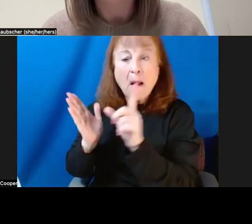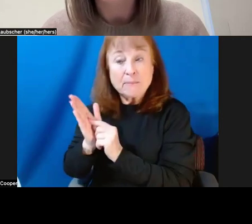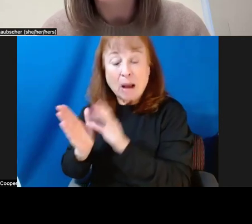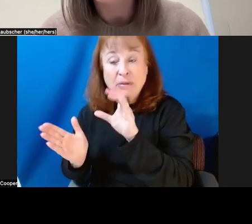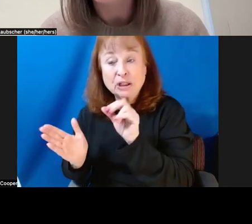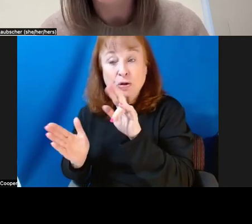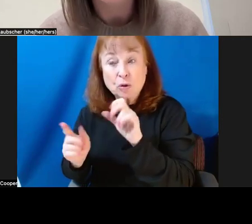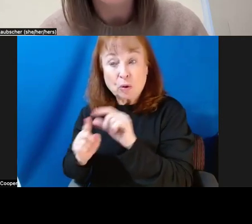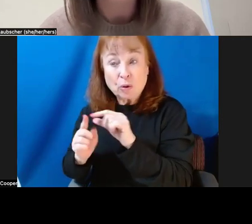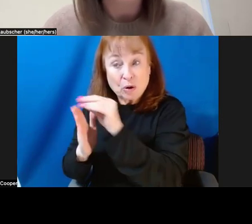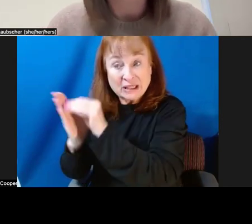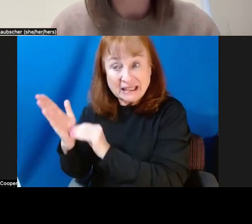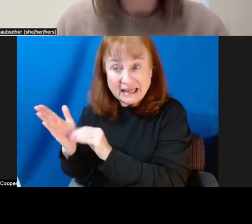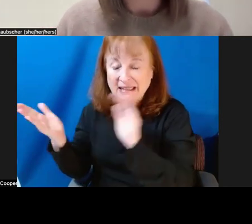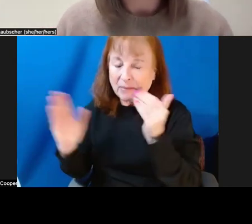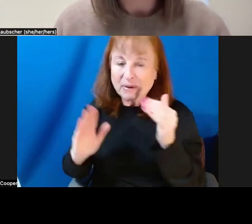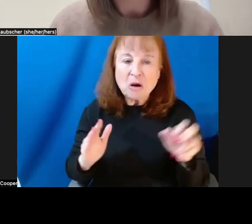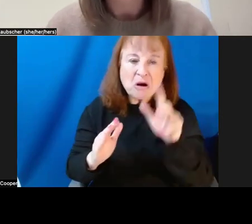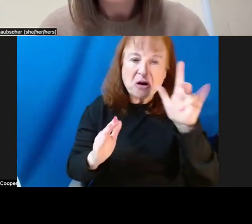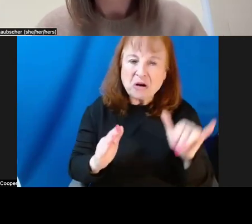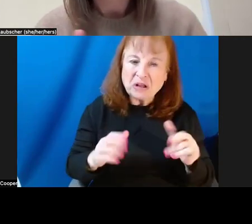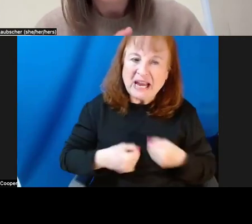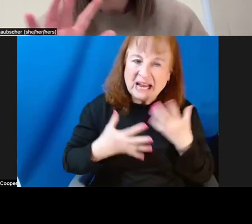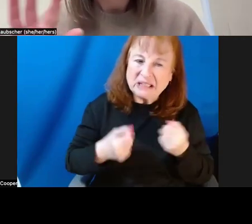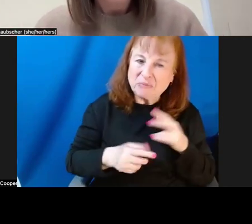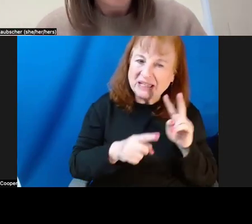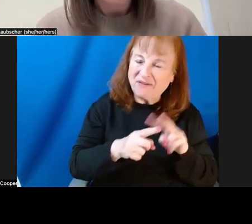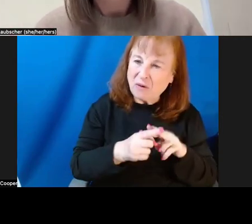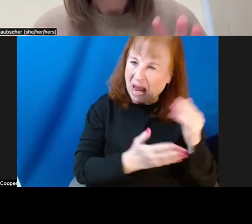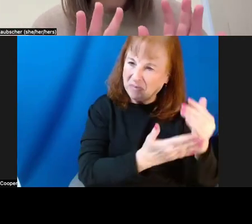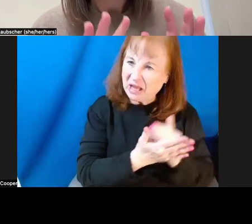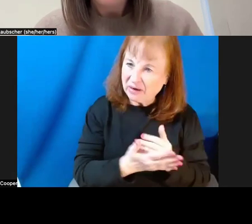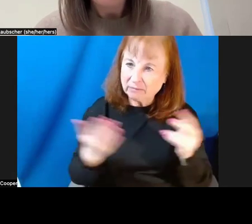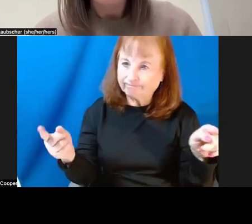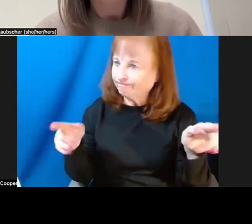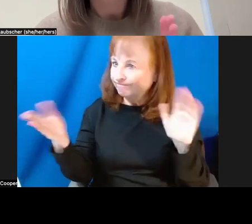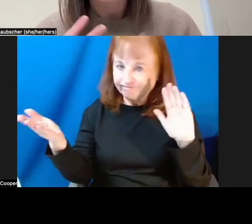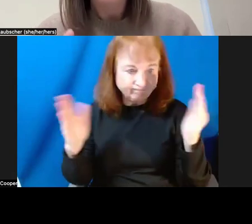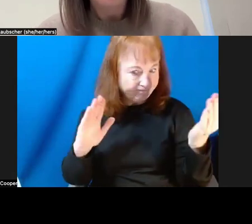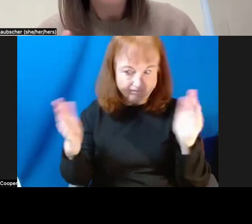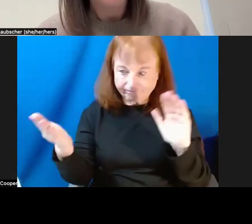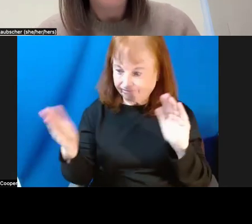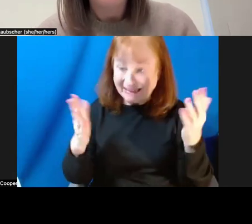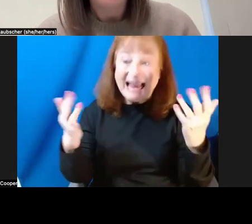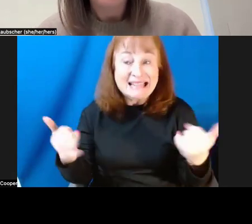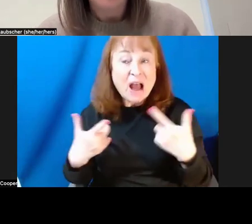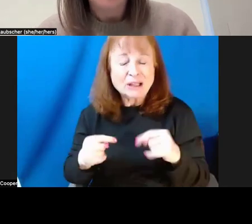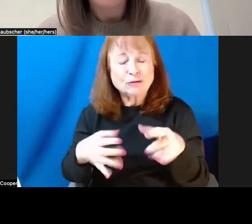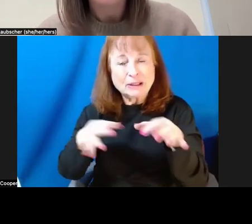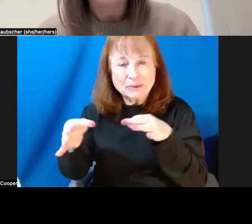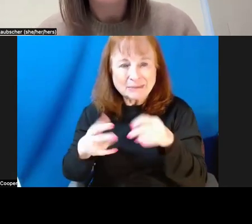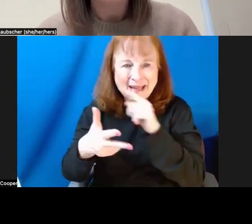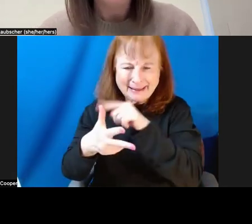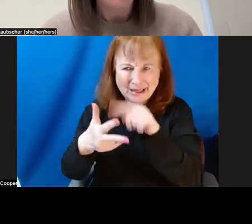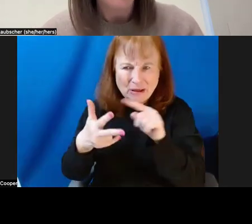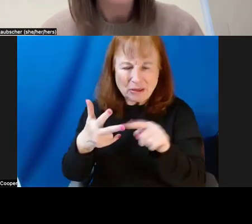validated inventory of early expressive vocabulary. So now I'm going to try to talk through each of these questions